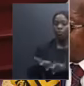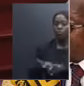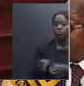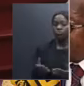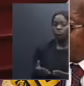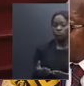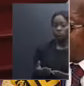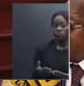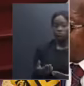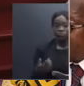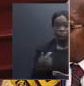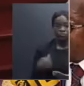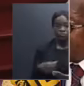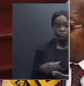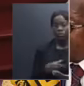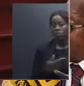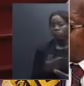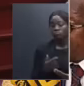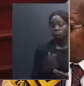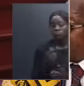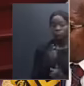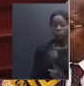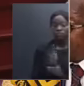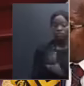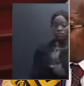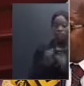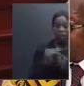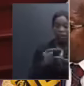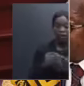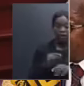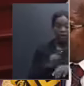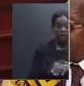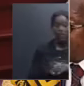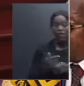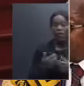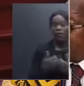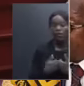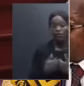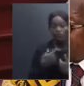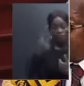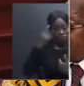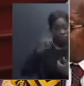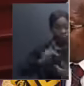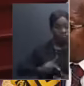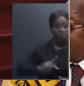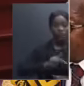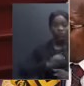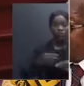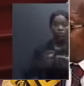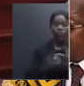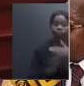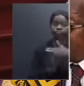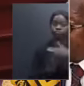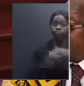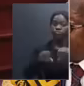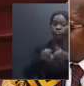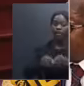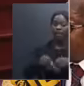time left for this Parliament to go on recess. We have barely